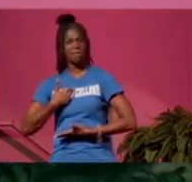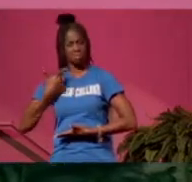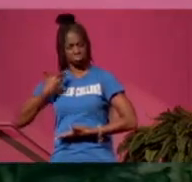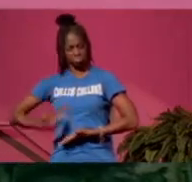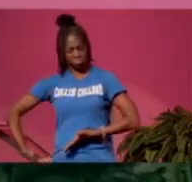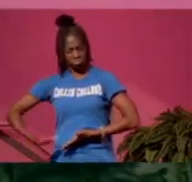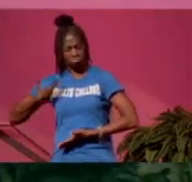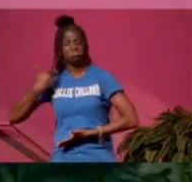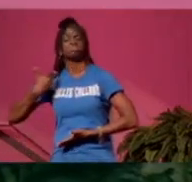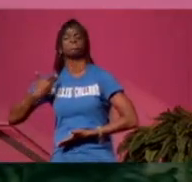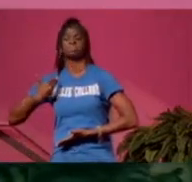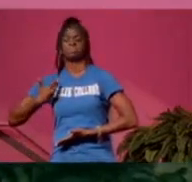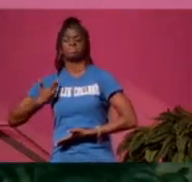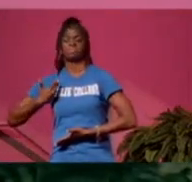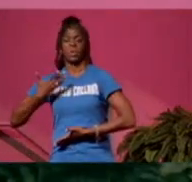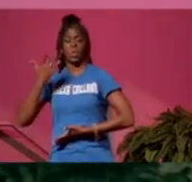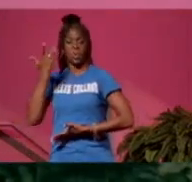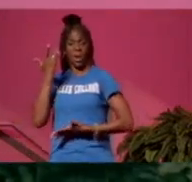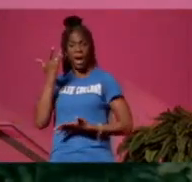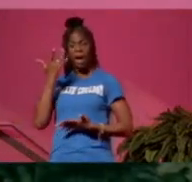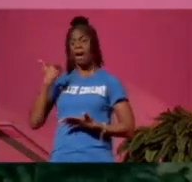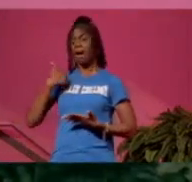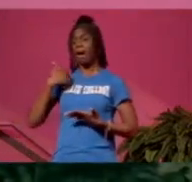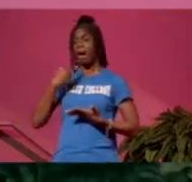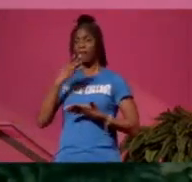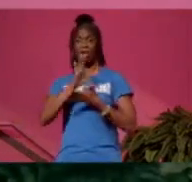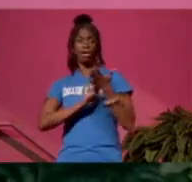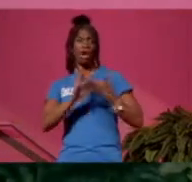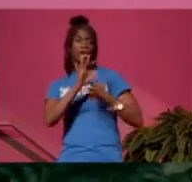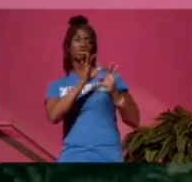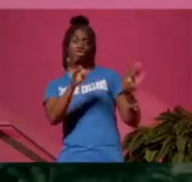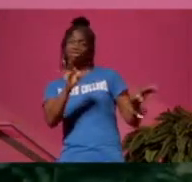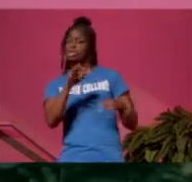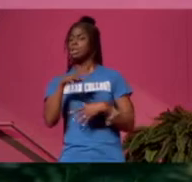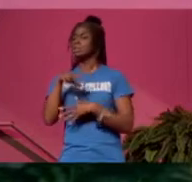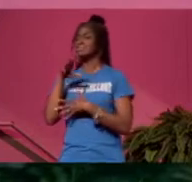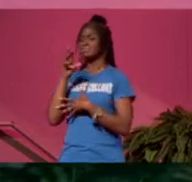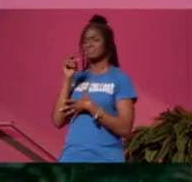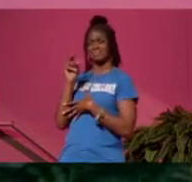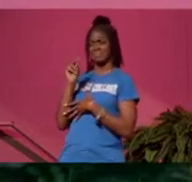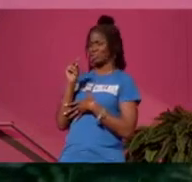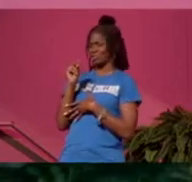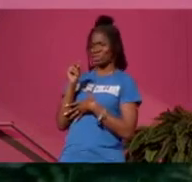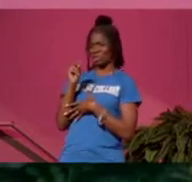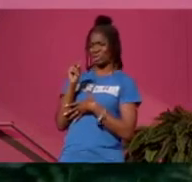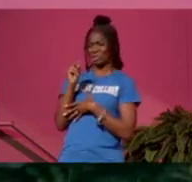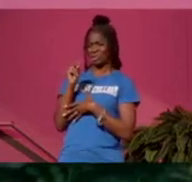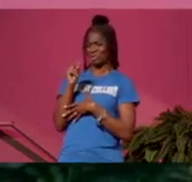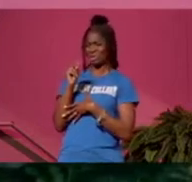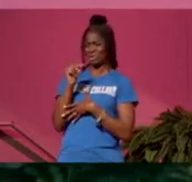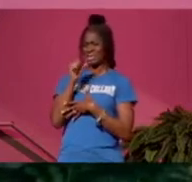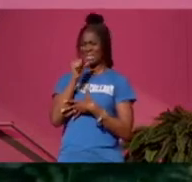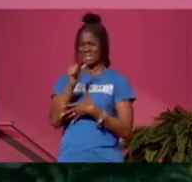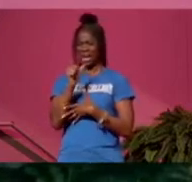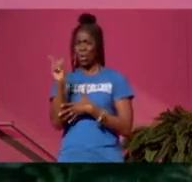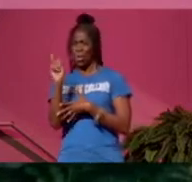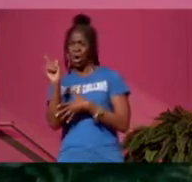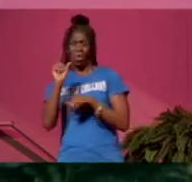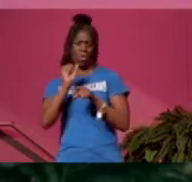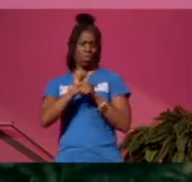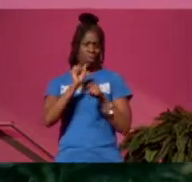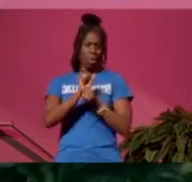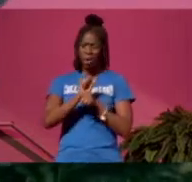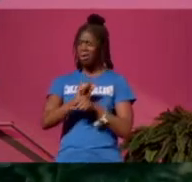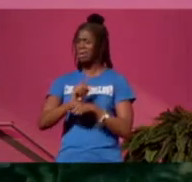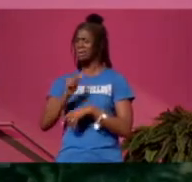testify? I am who I am, and it's not because of Morehouse Princeton Seminary or the University of Cambridge. It's not because of where I work. It ain't because of